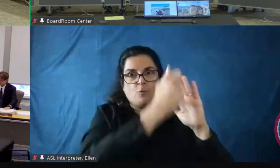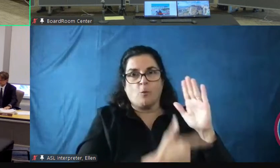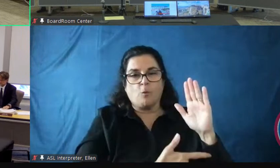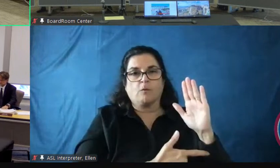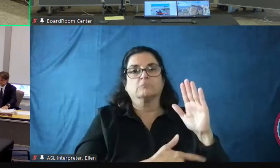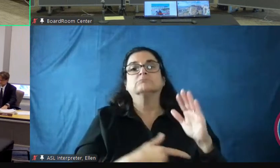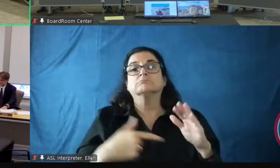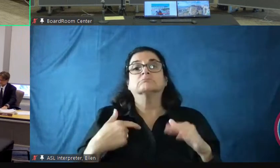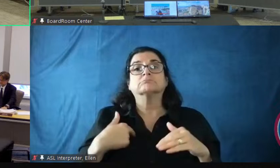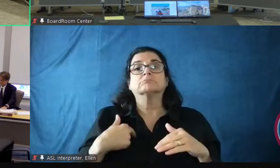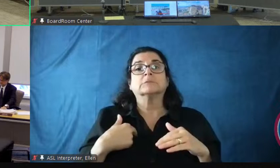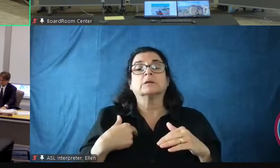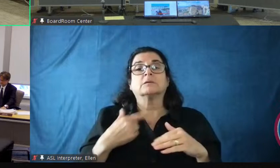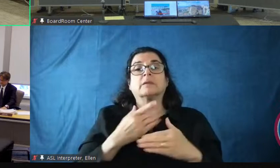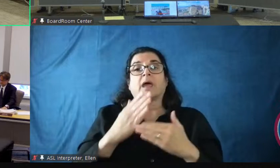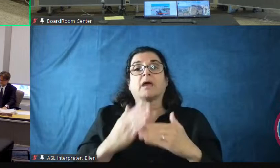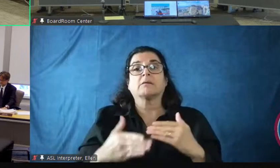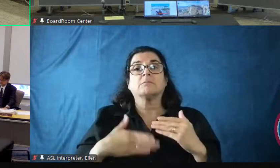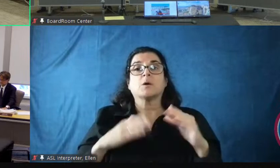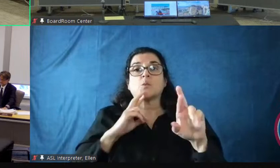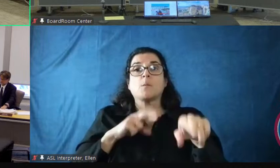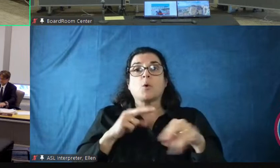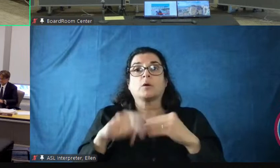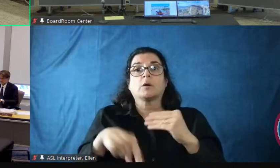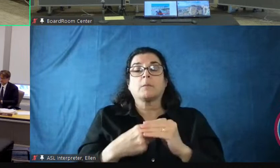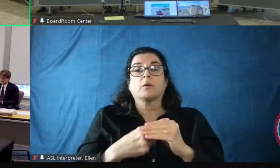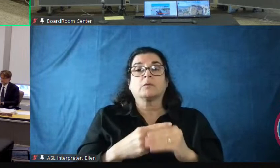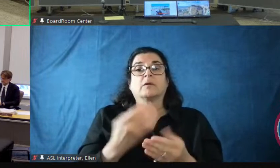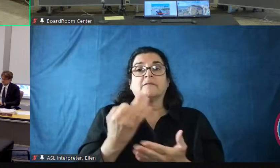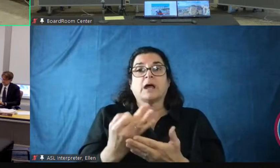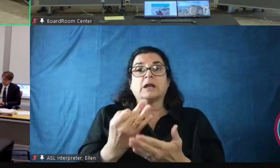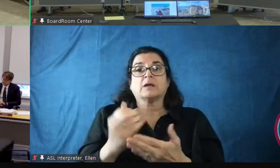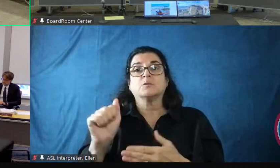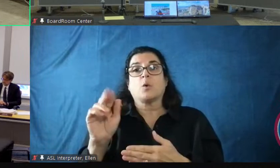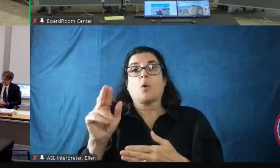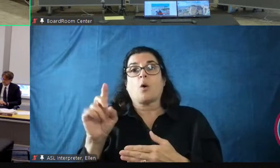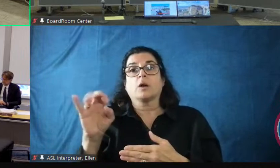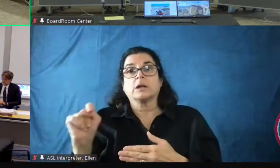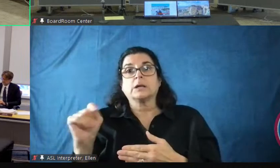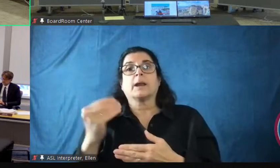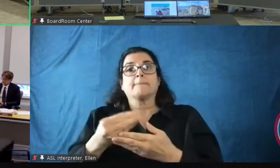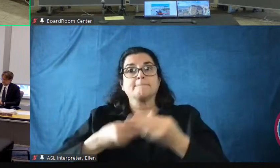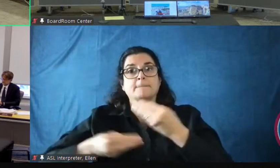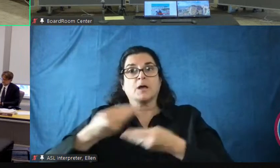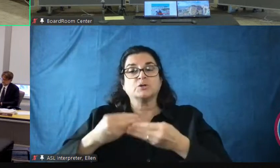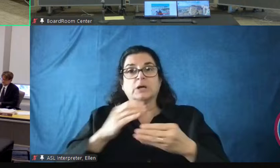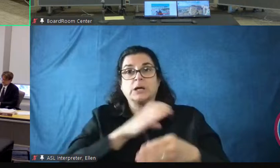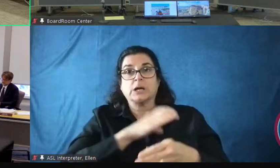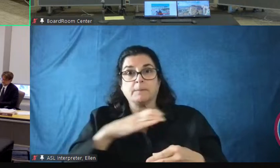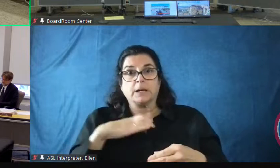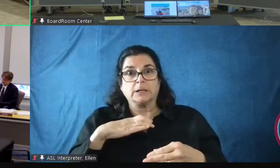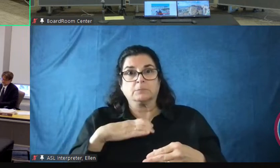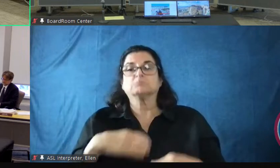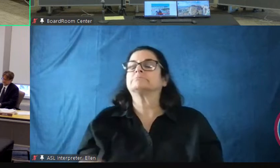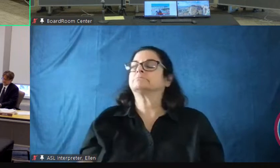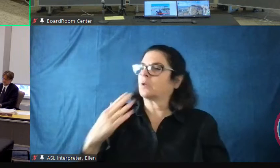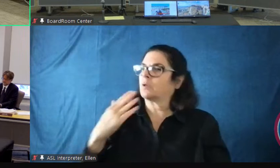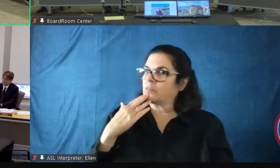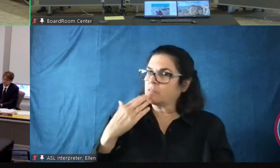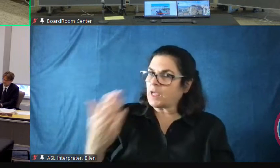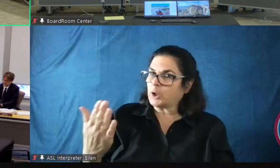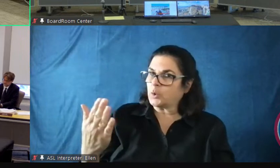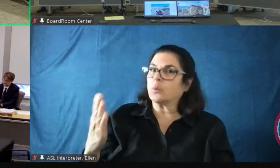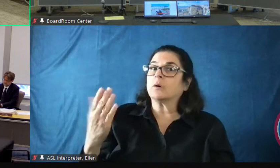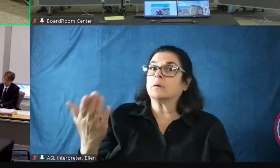Budget Committee. And thank you. Thank you. I will now entertain a motion to approve the omnibus.